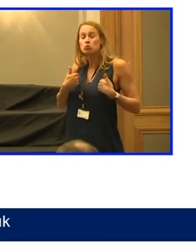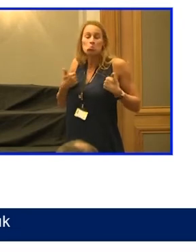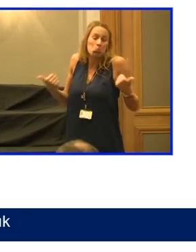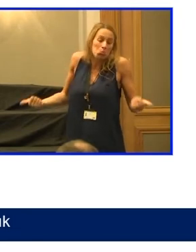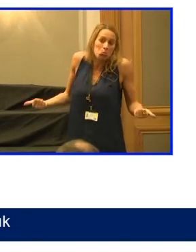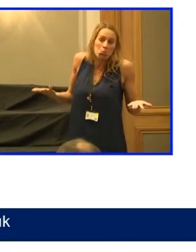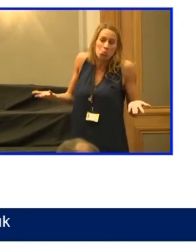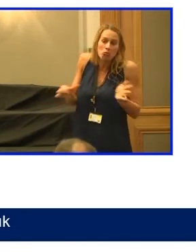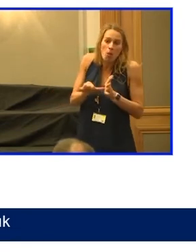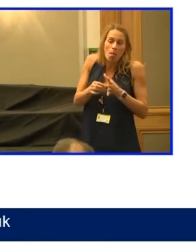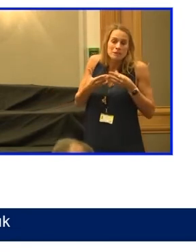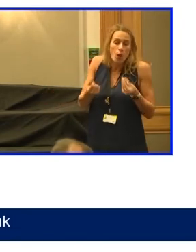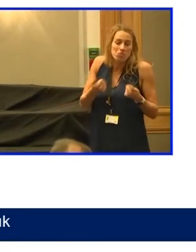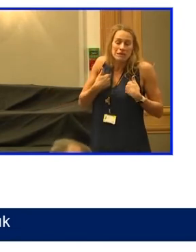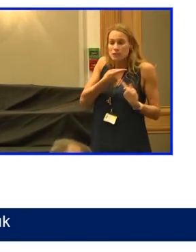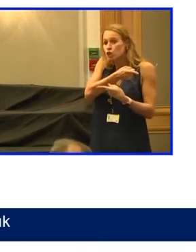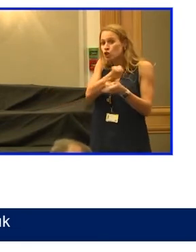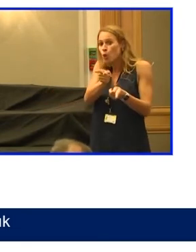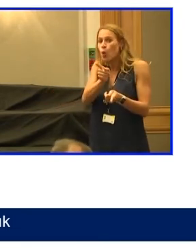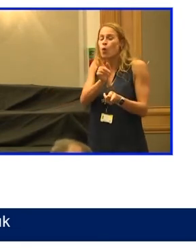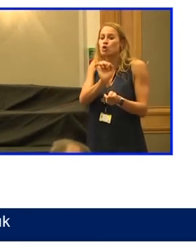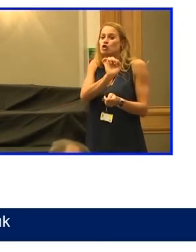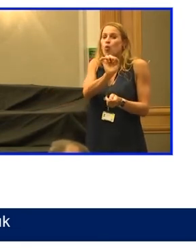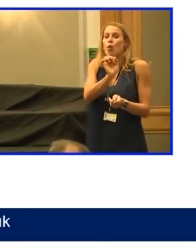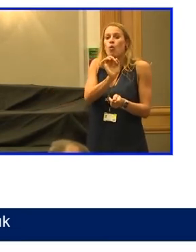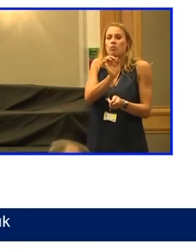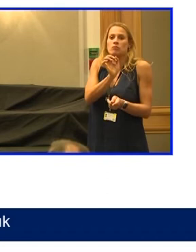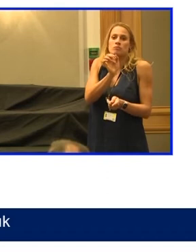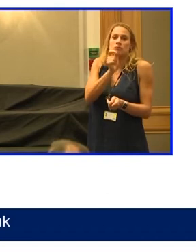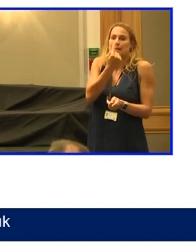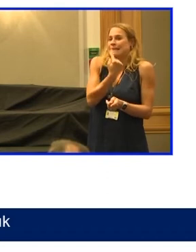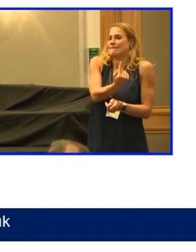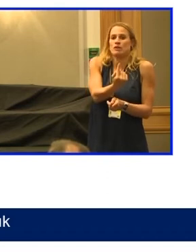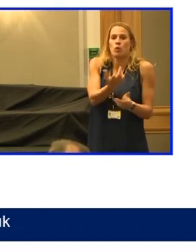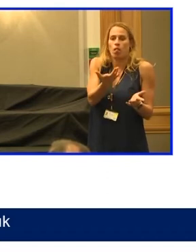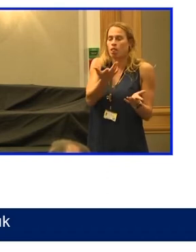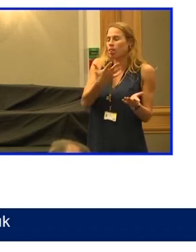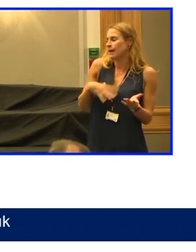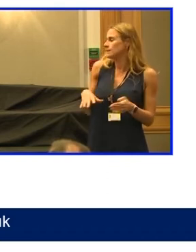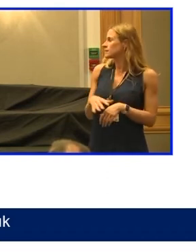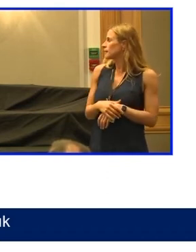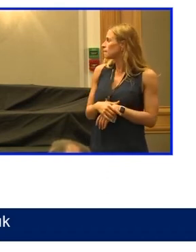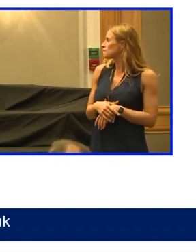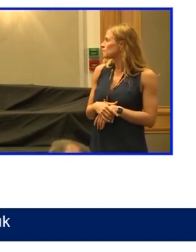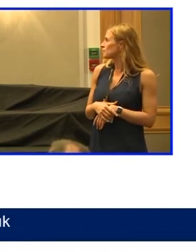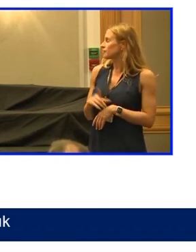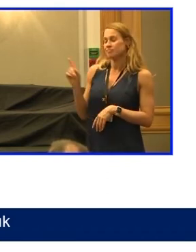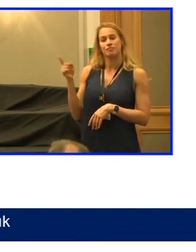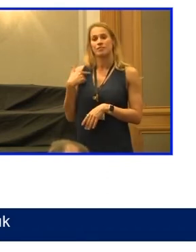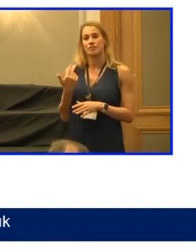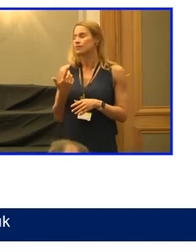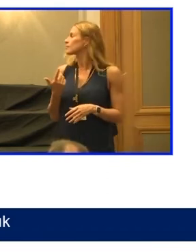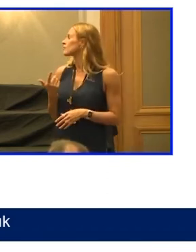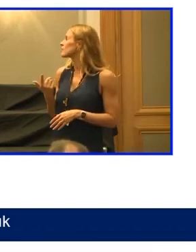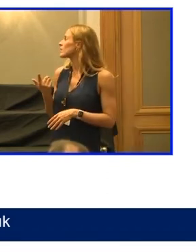there. So, you know, we could open things. And again, I've added the same high contrast to Windows. So, for example, if we found